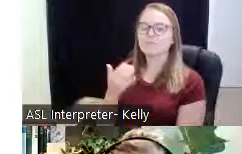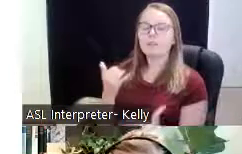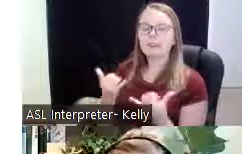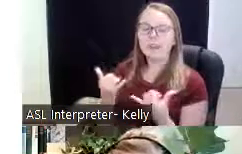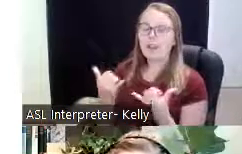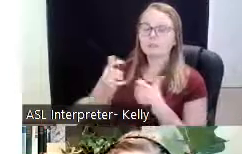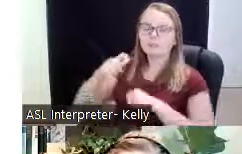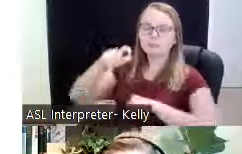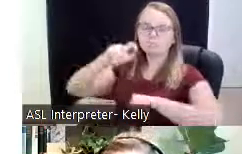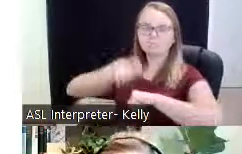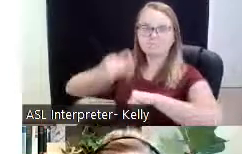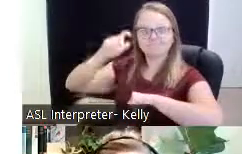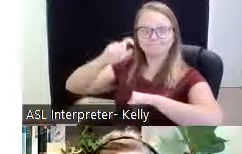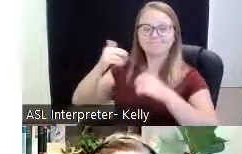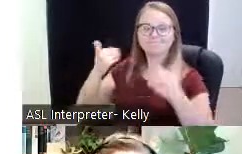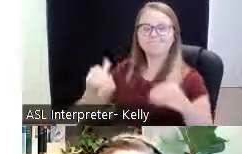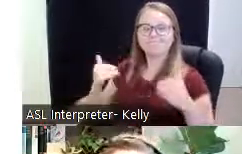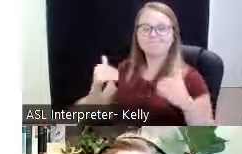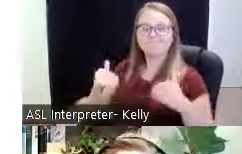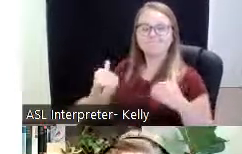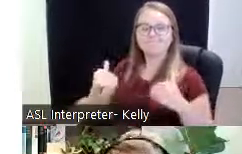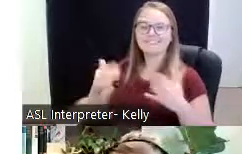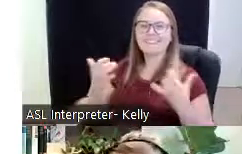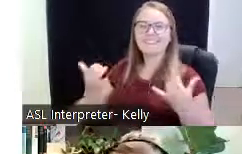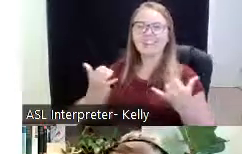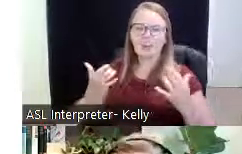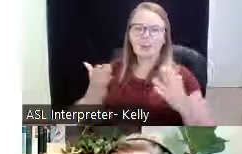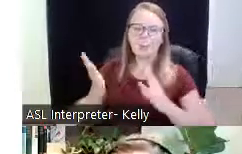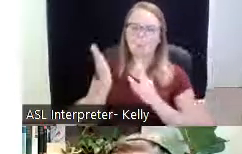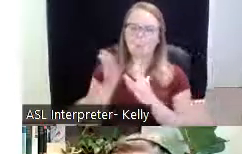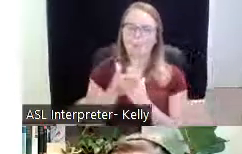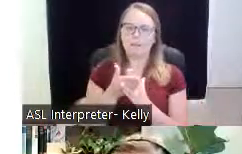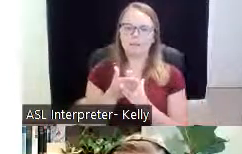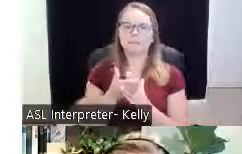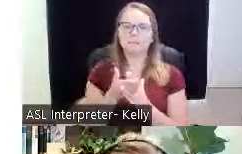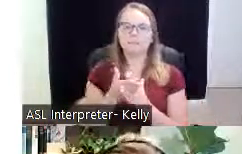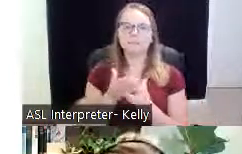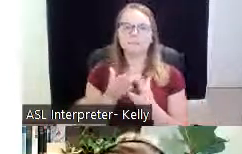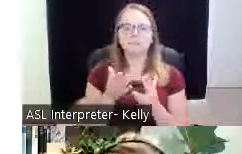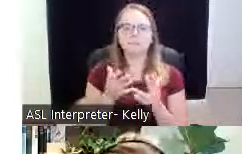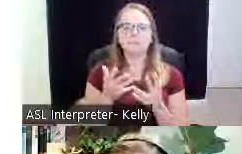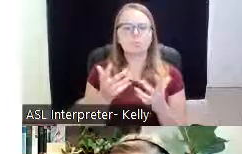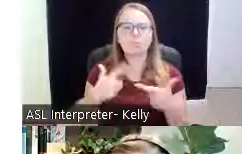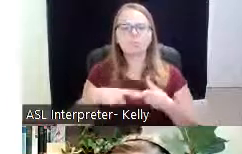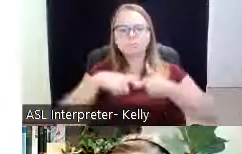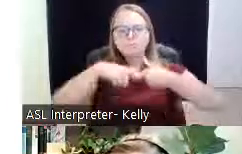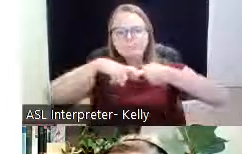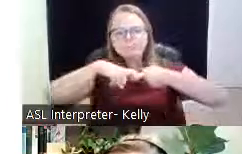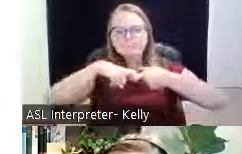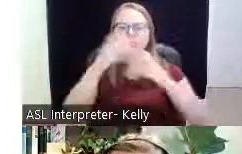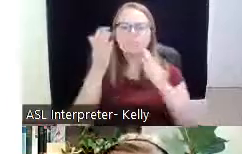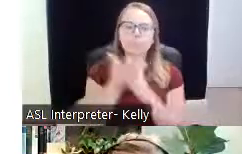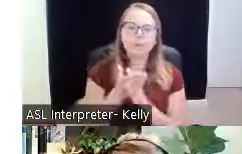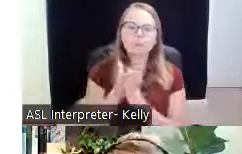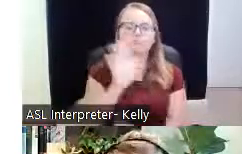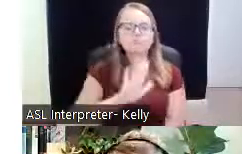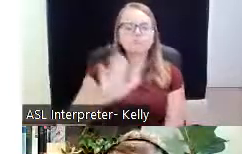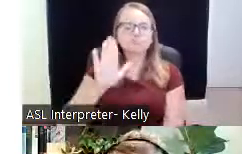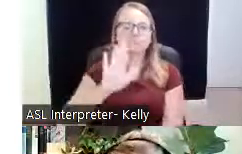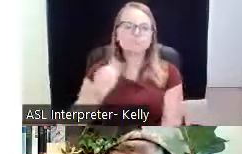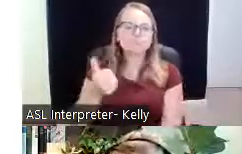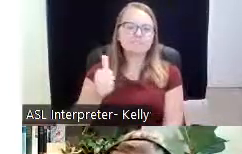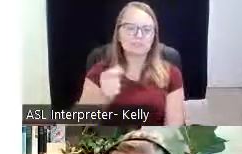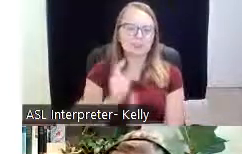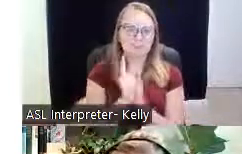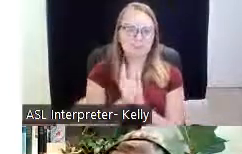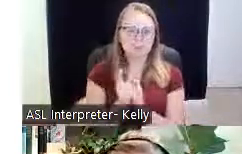right on time, which is time for our break. We have built in a pause, a break to the agenda for about 10 minutes to give